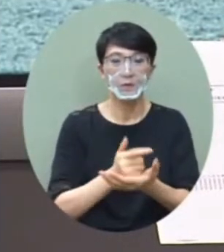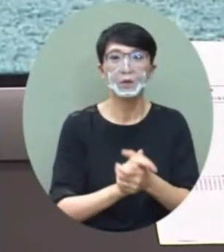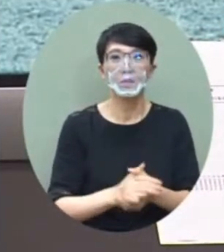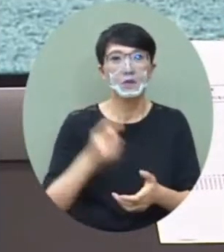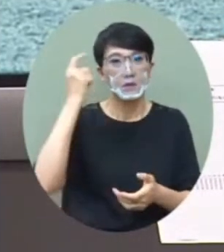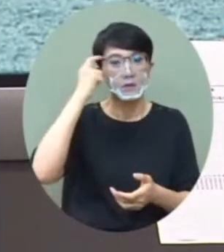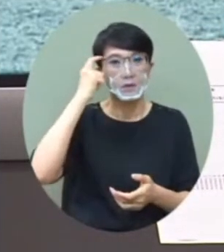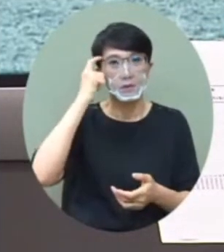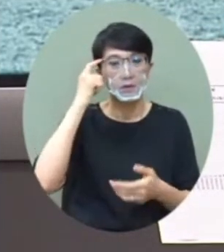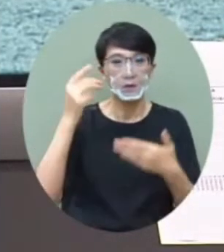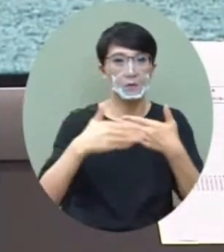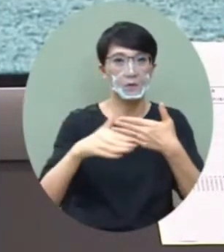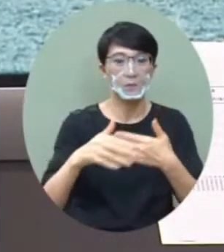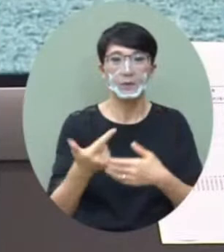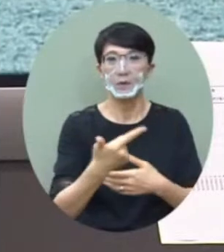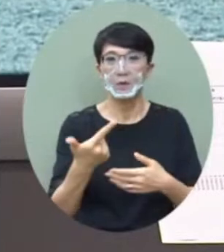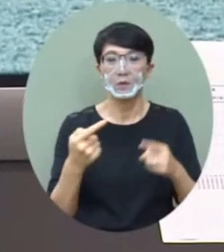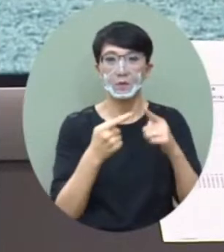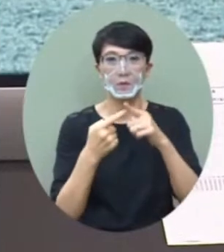data analysis.